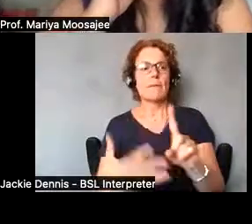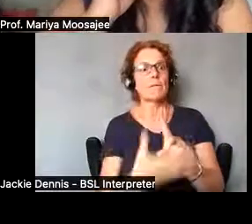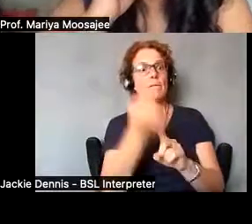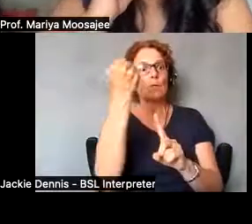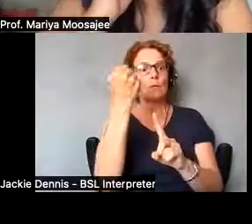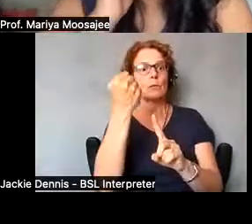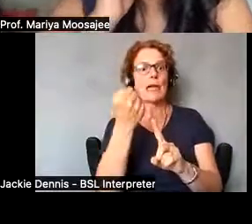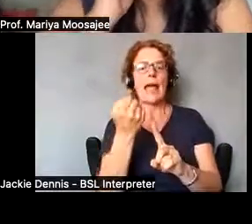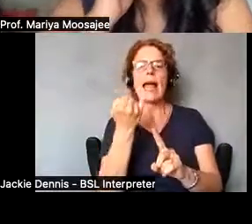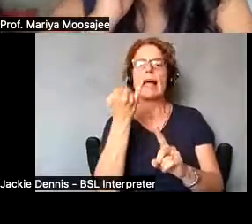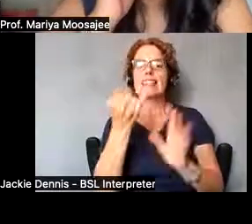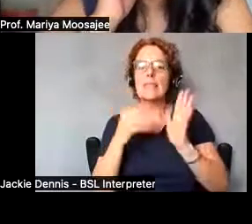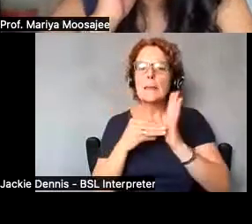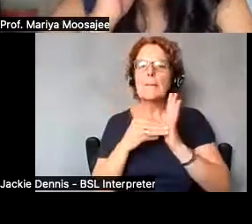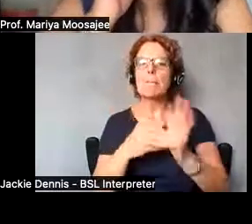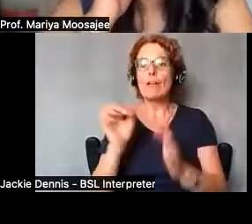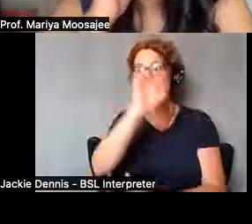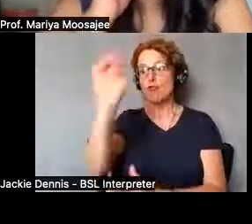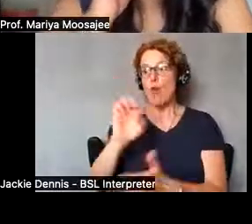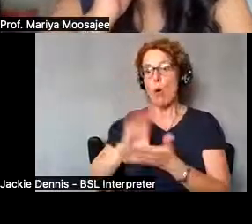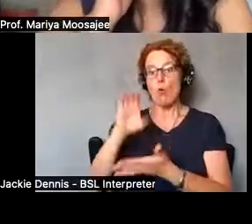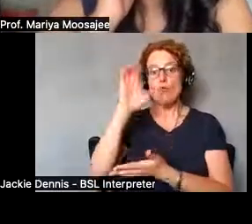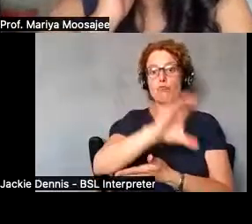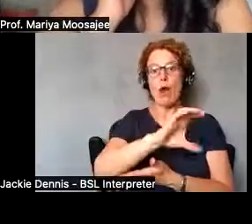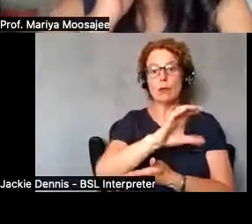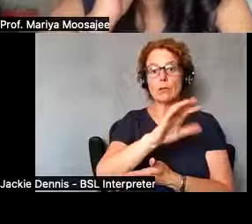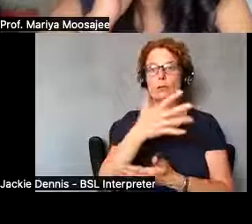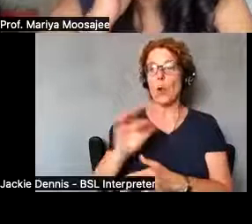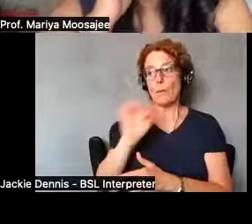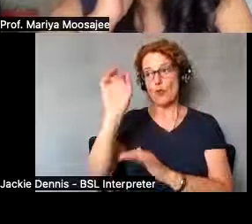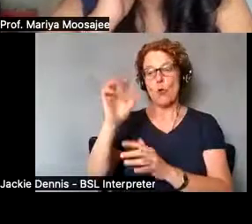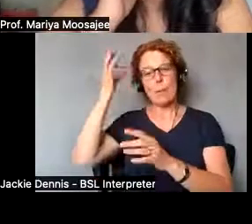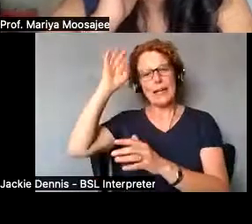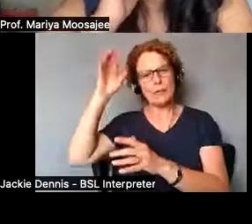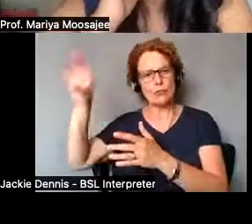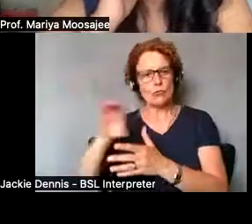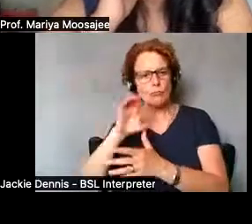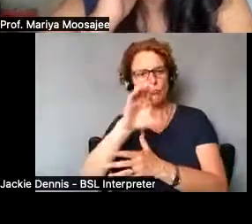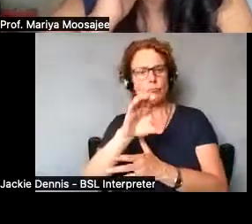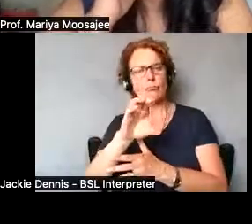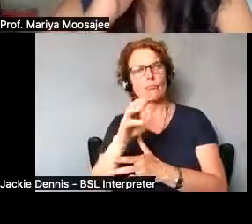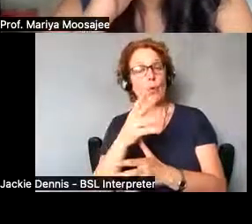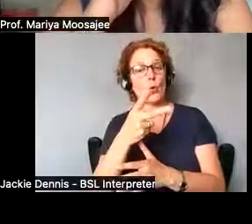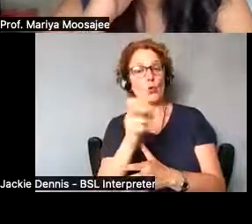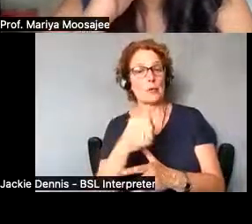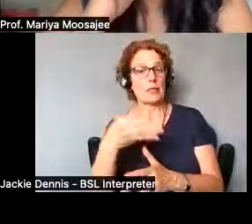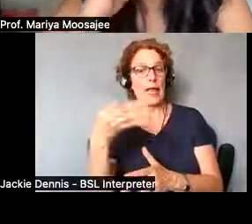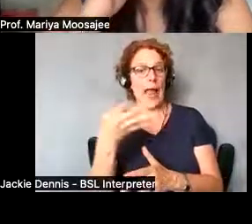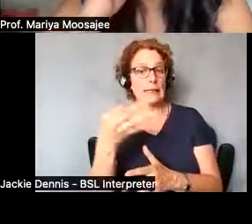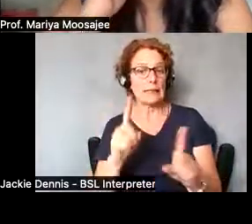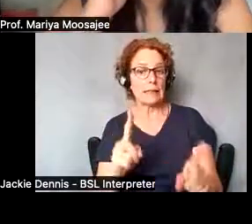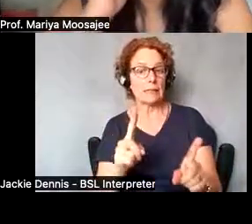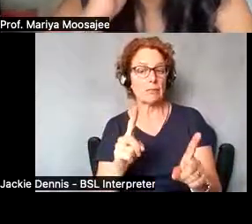€6 million grant awarded by the European Commission in 2018 for